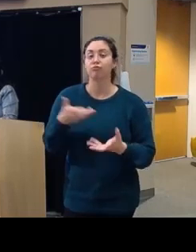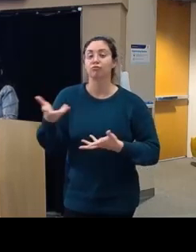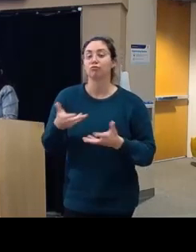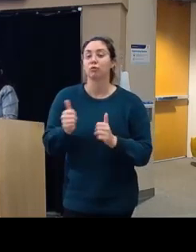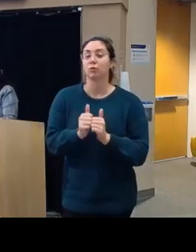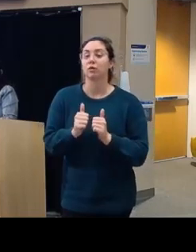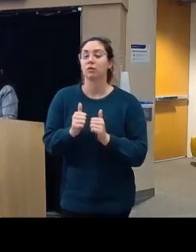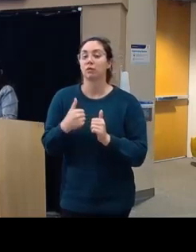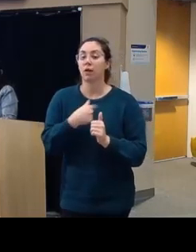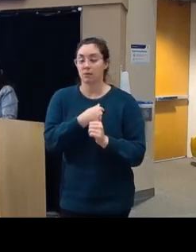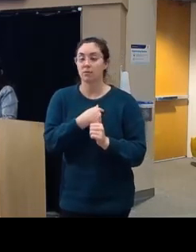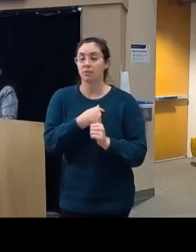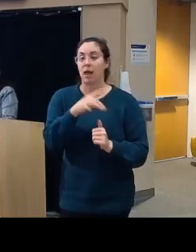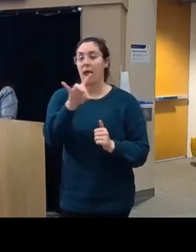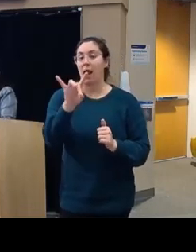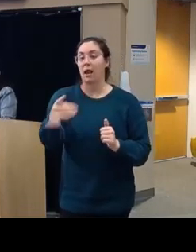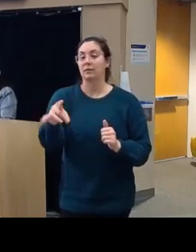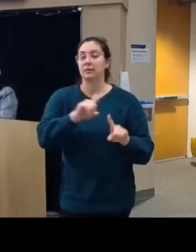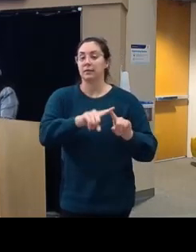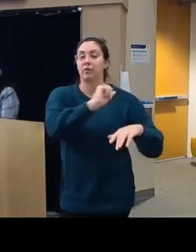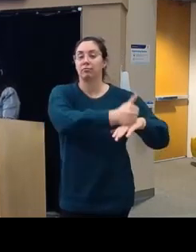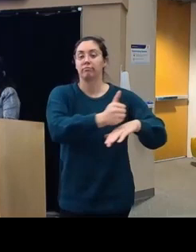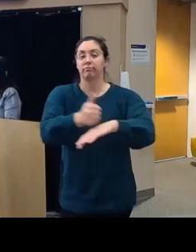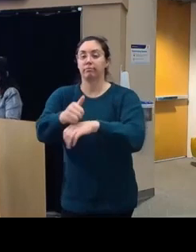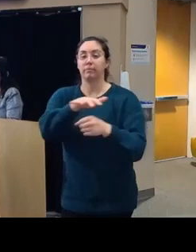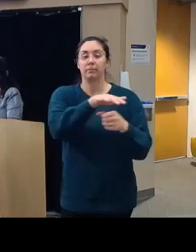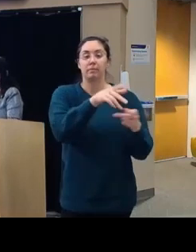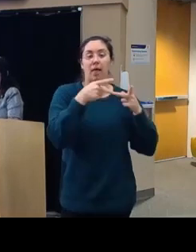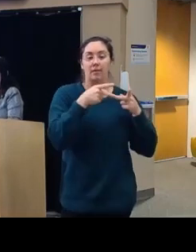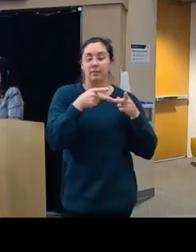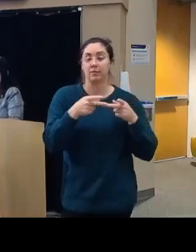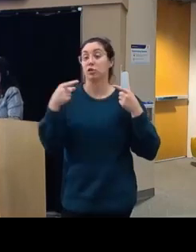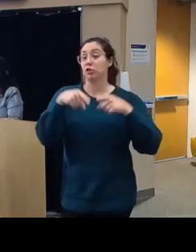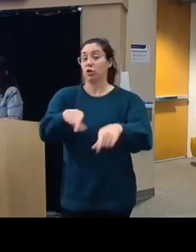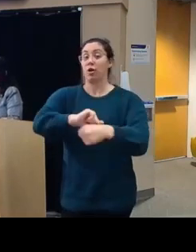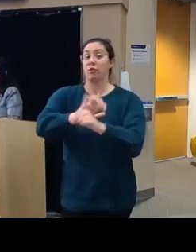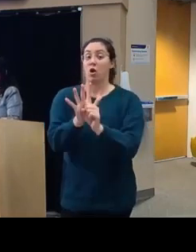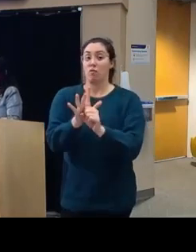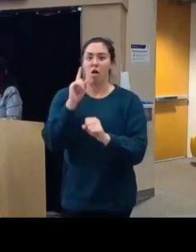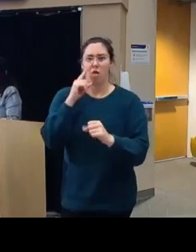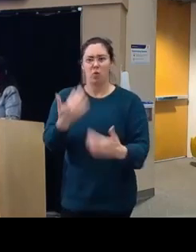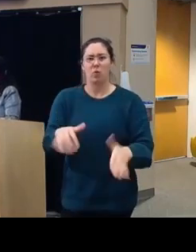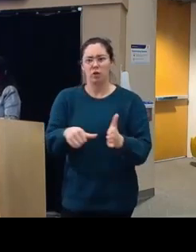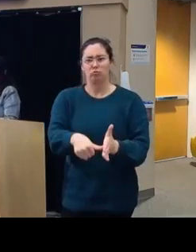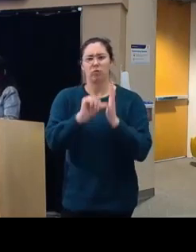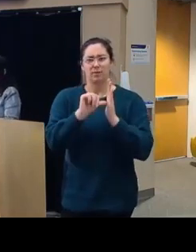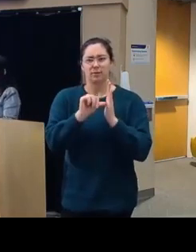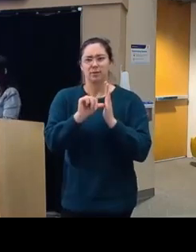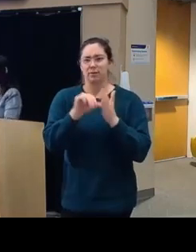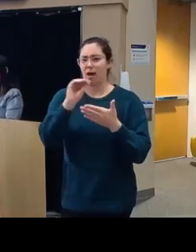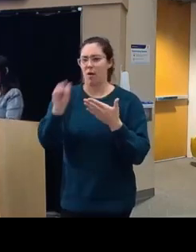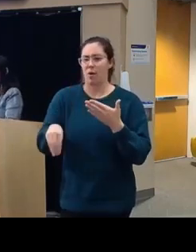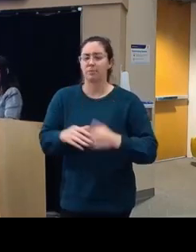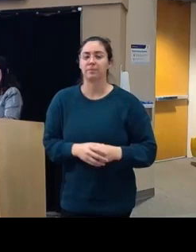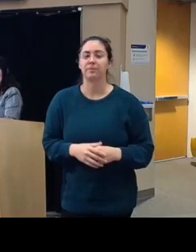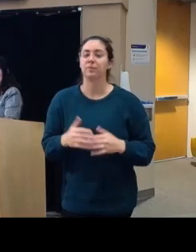us across 8 sites. They all completed the initial training, which during COVID I thought was impressive. However, we had